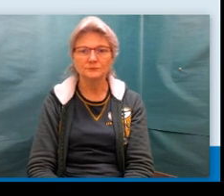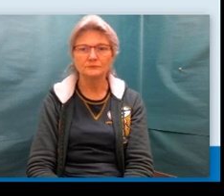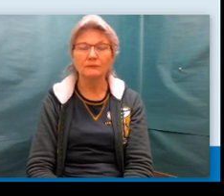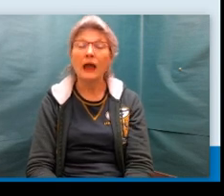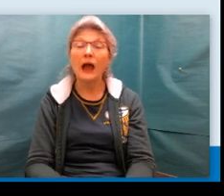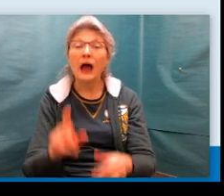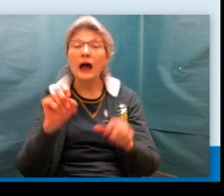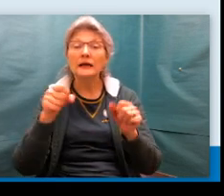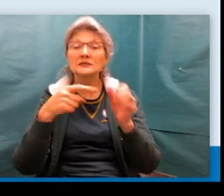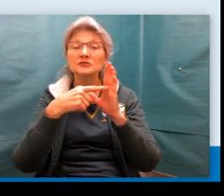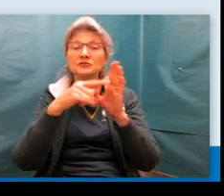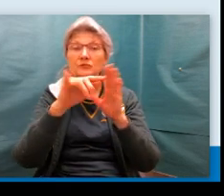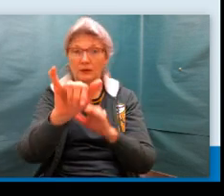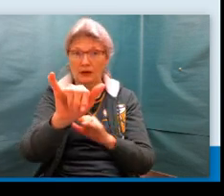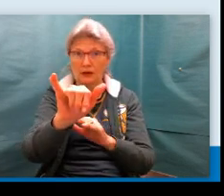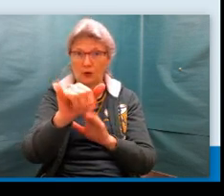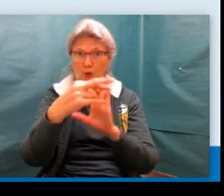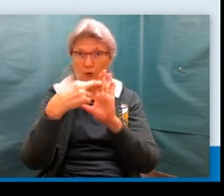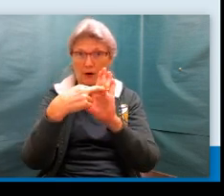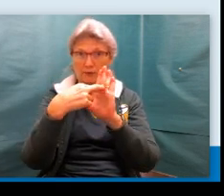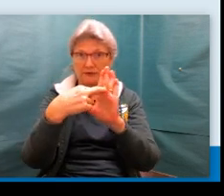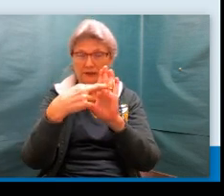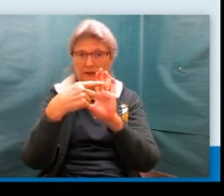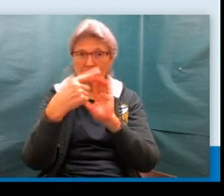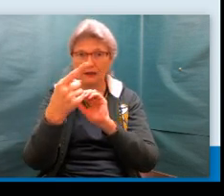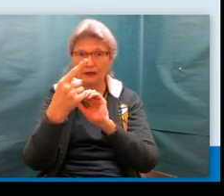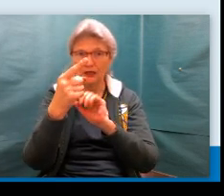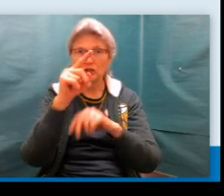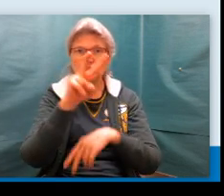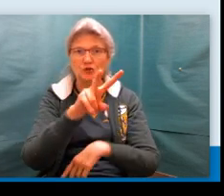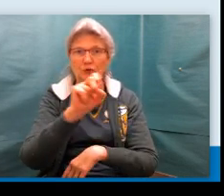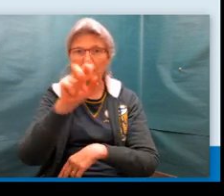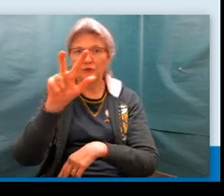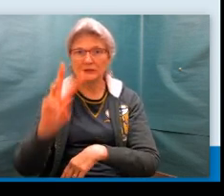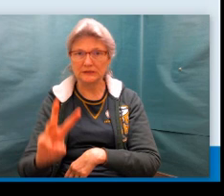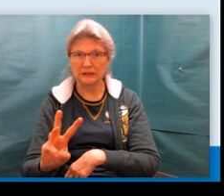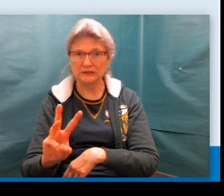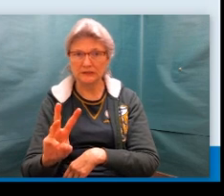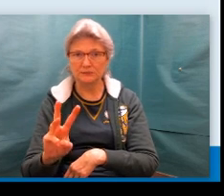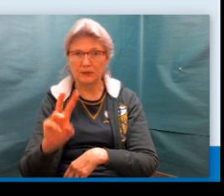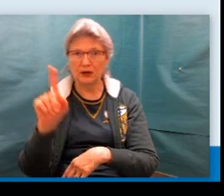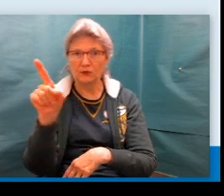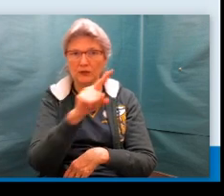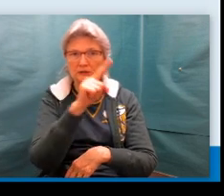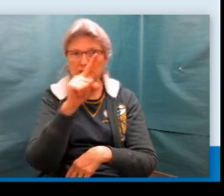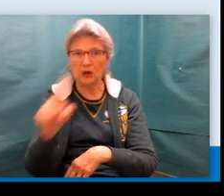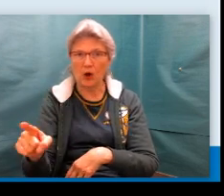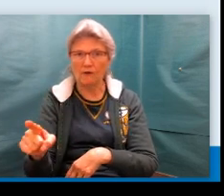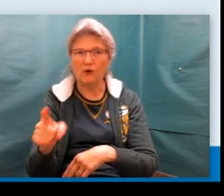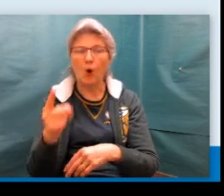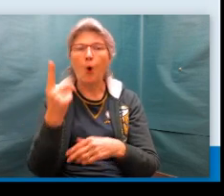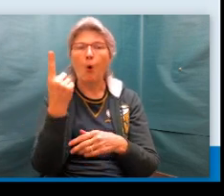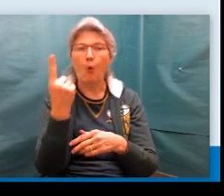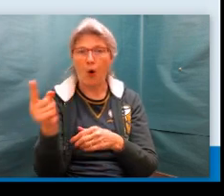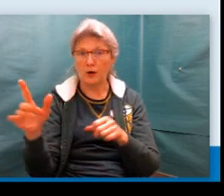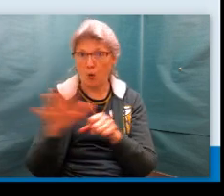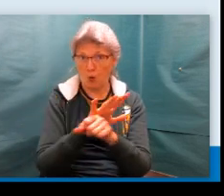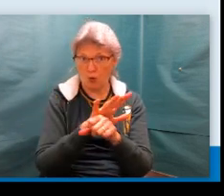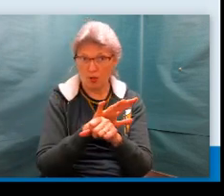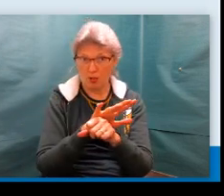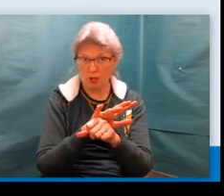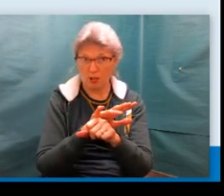I can show that or represent this 2 and 3/6 by crossing off one of my